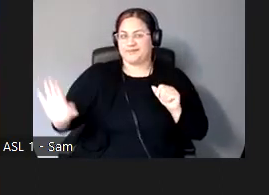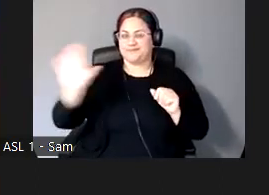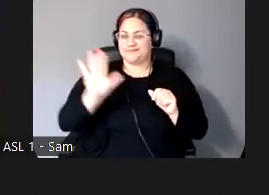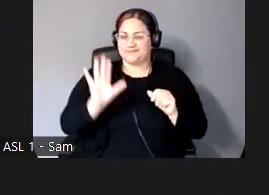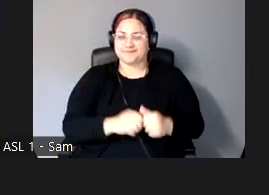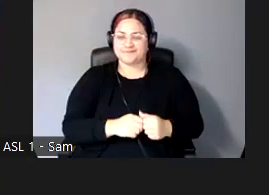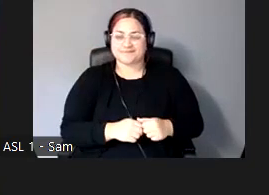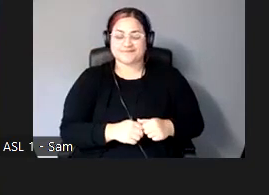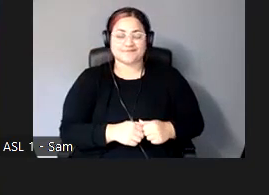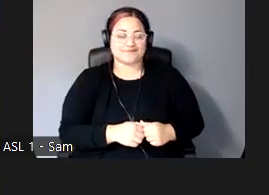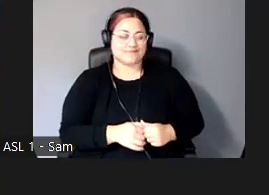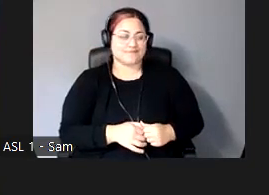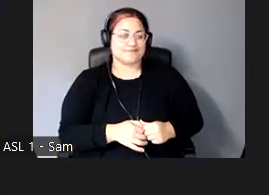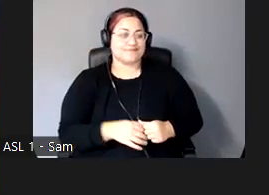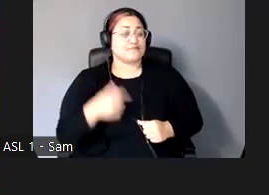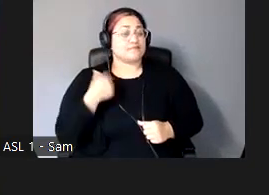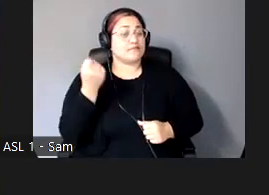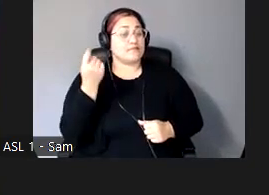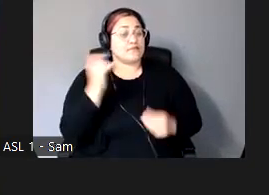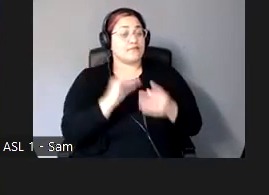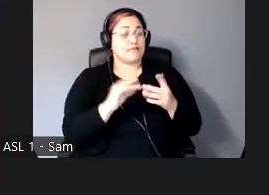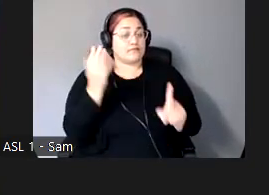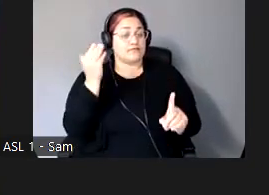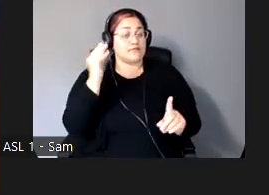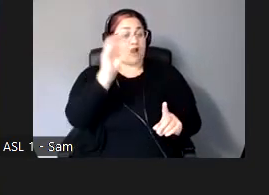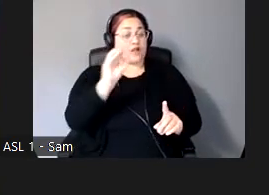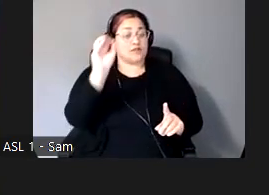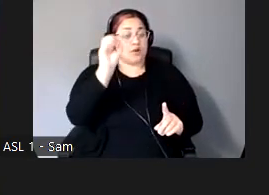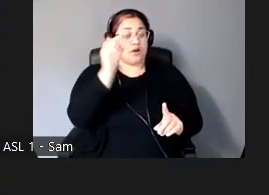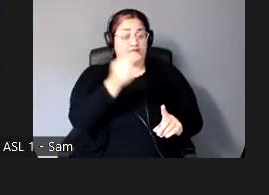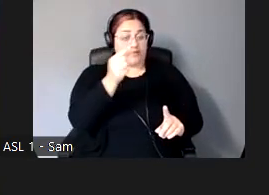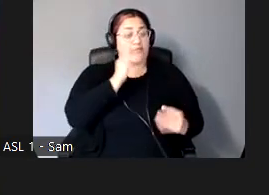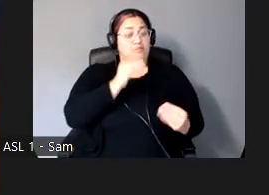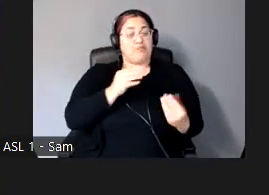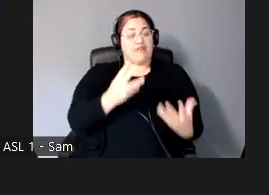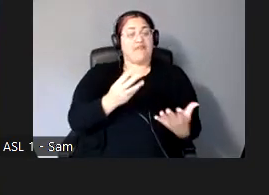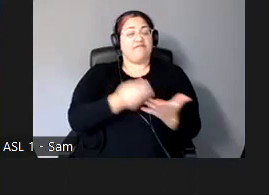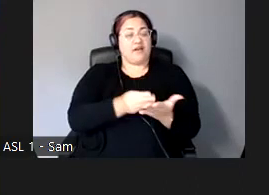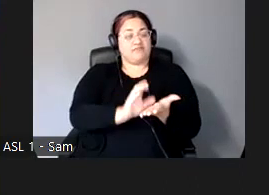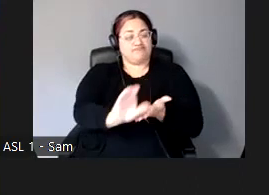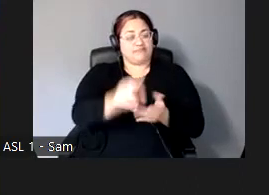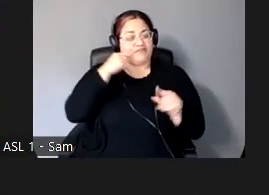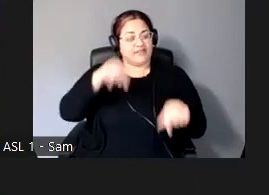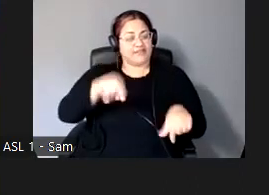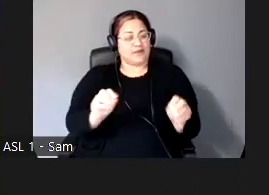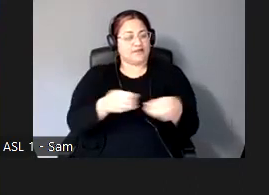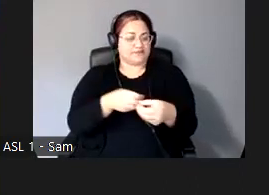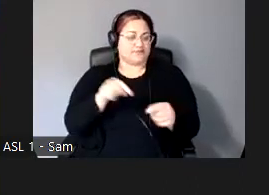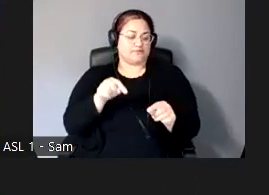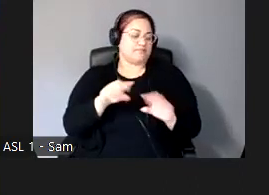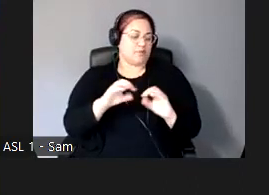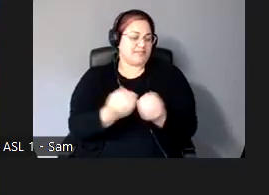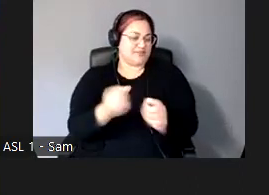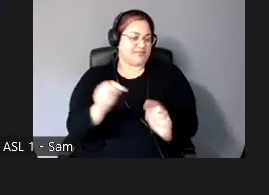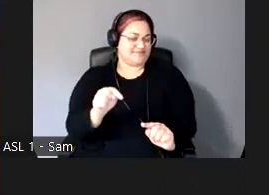Now, as I mentioned, we are funded through the Ontario government under the Ministry for Seniors and Accessibility. Our mandate, we